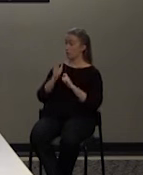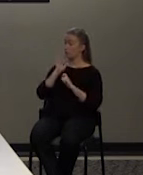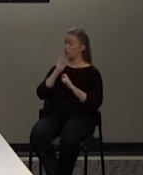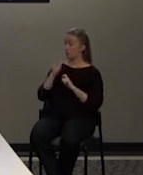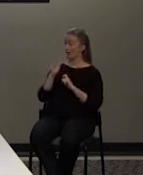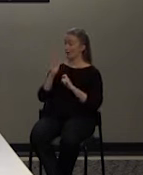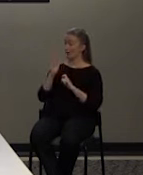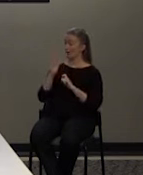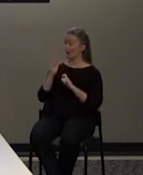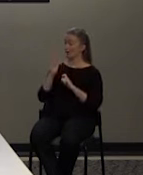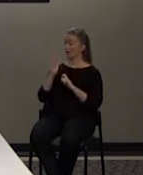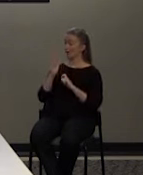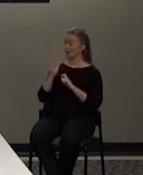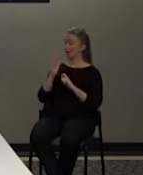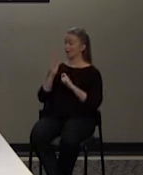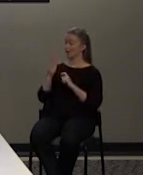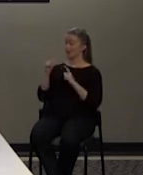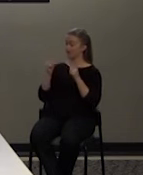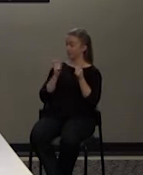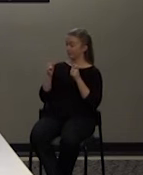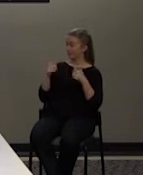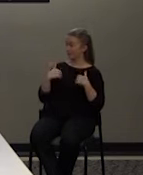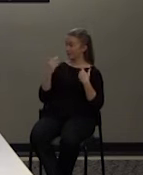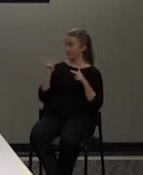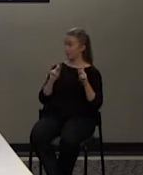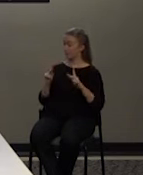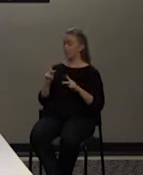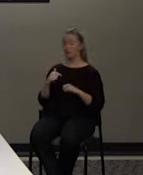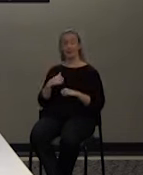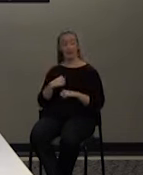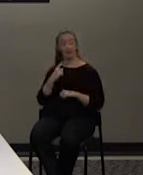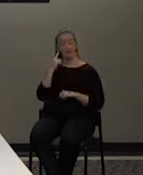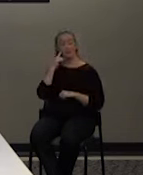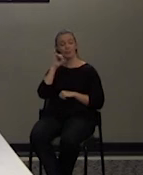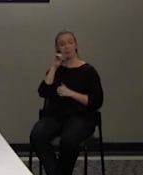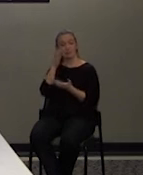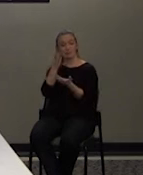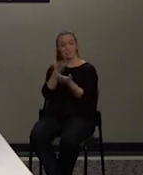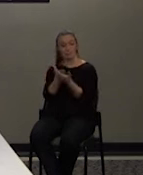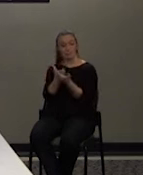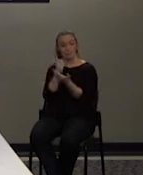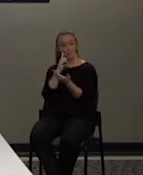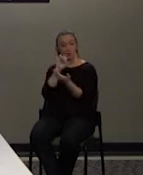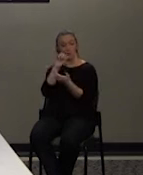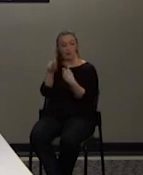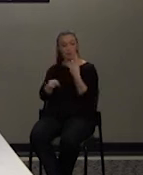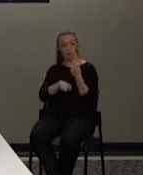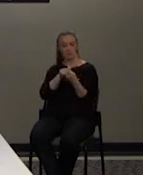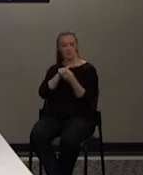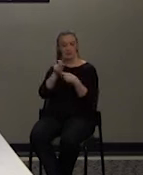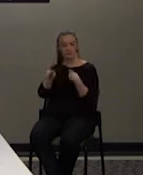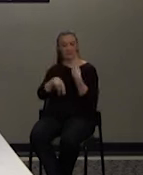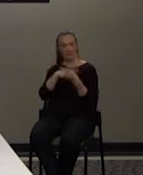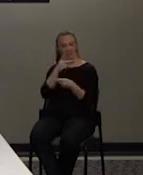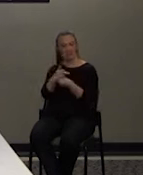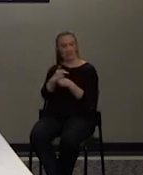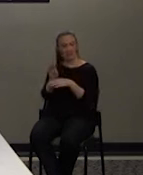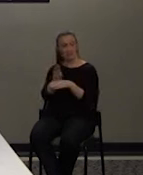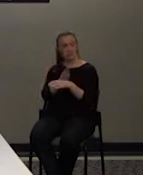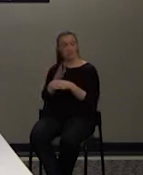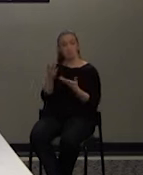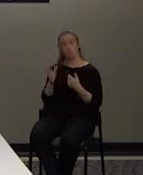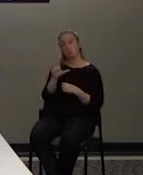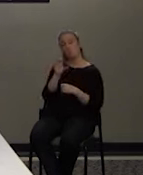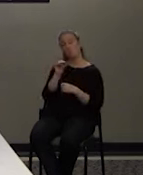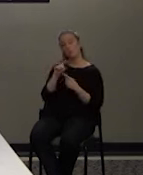attract young people? I think this is a testament to, for that particular type of business, maybe 50 to 75 is a stretch